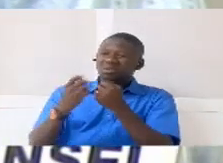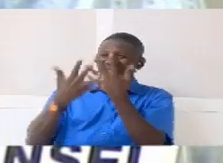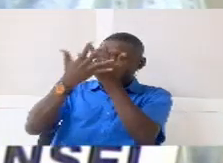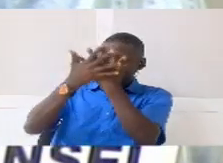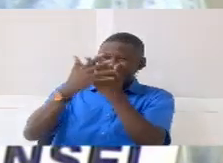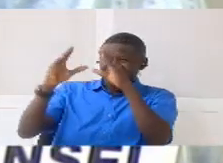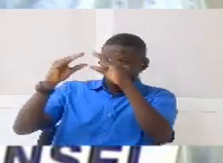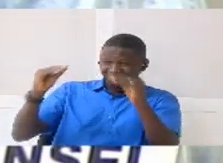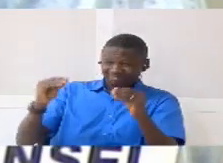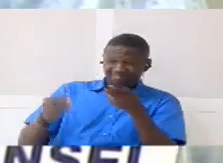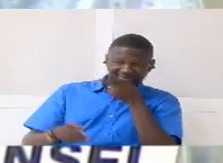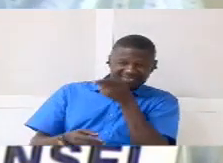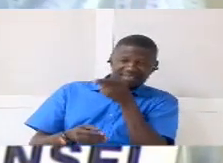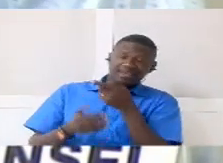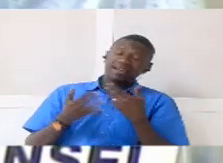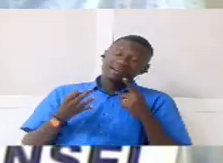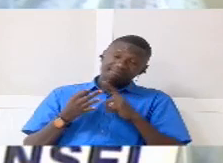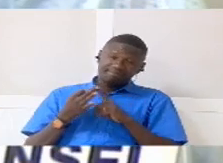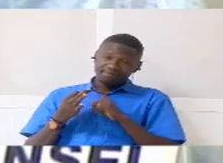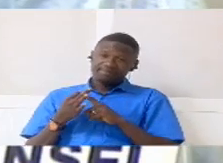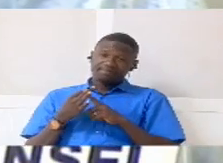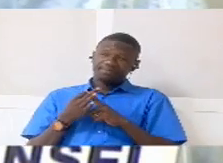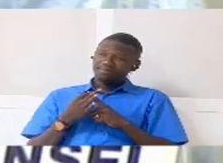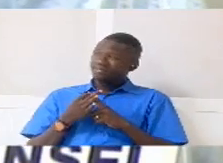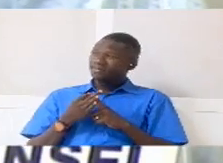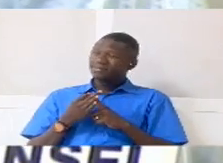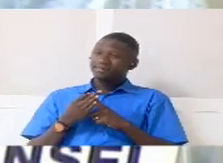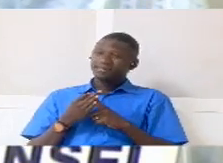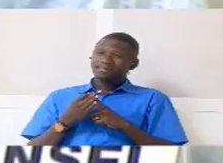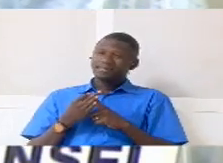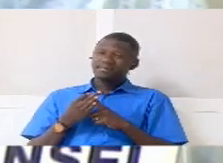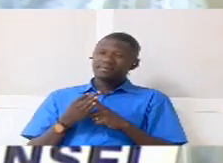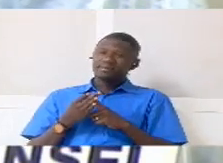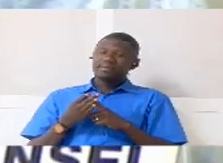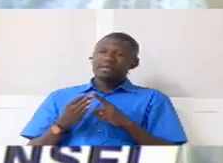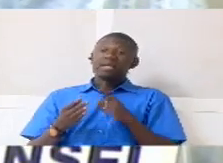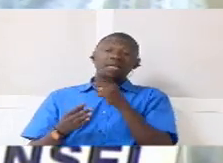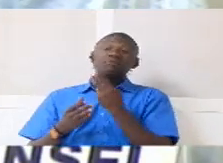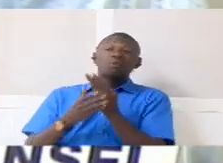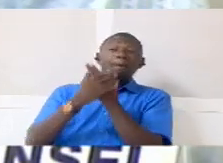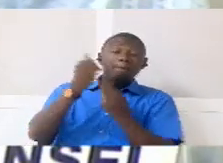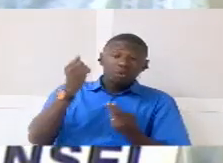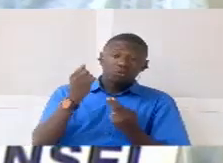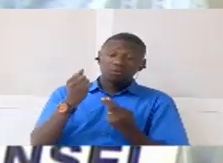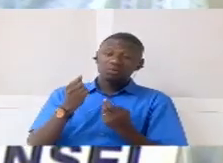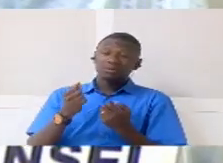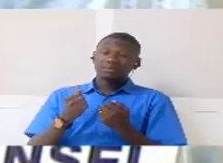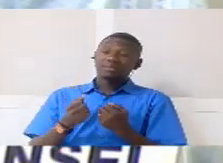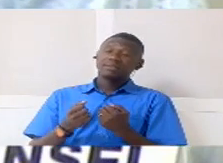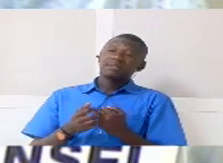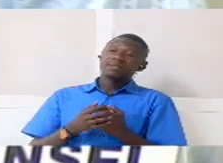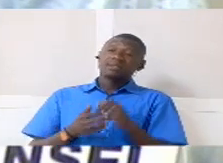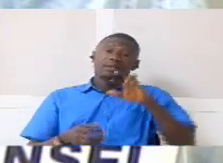selo lweka molu dundi wo sel bungu lumenu kono ulu vetara nya faso momento. And that is for both remand,